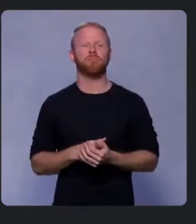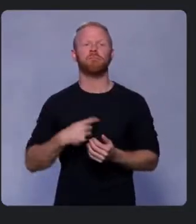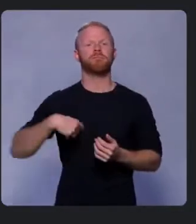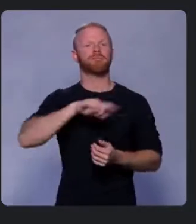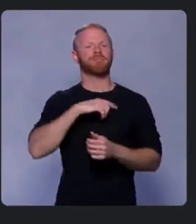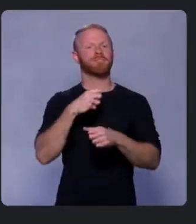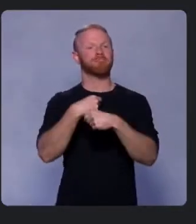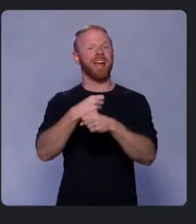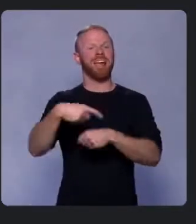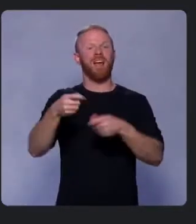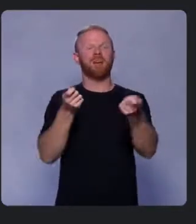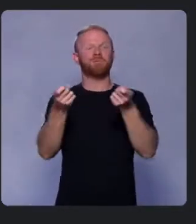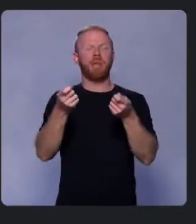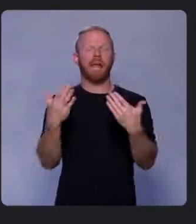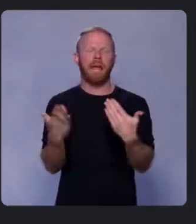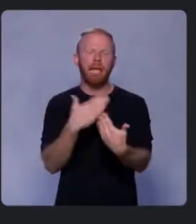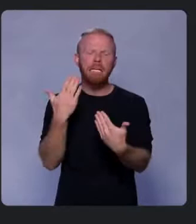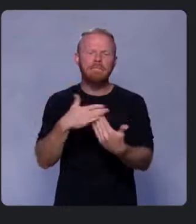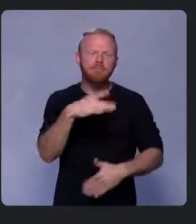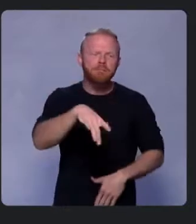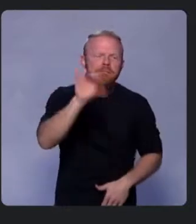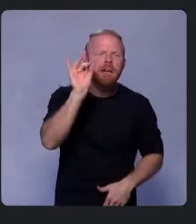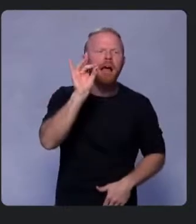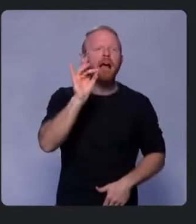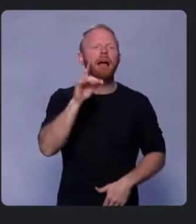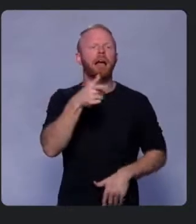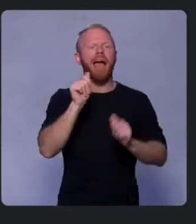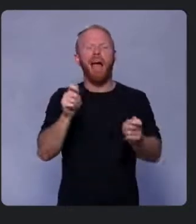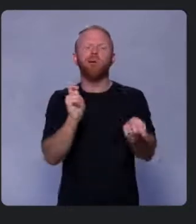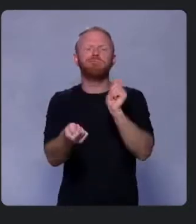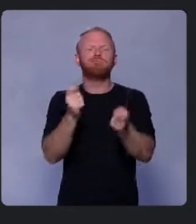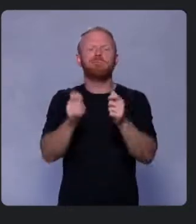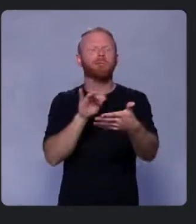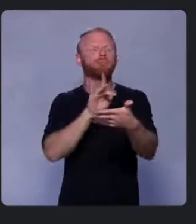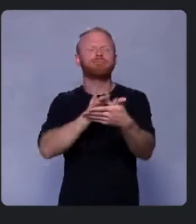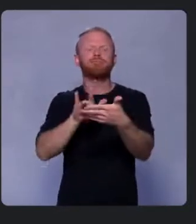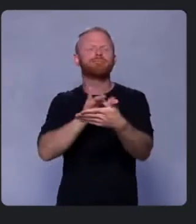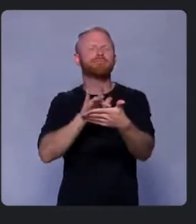controls easy to find, so you can make changes in just a few taps.